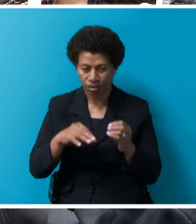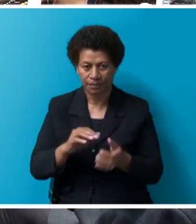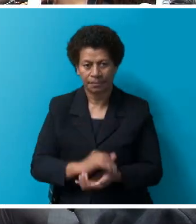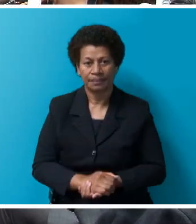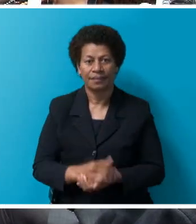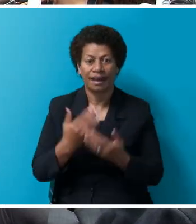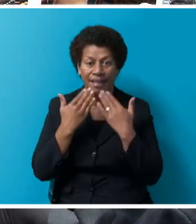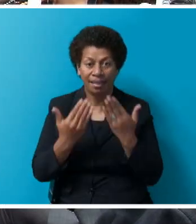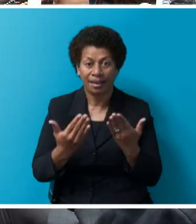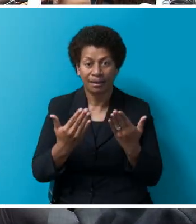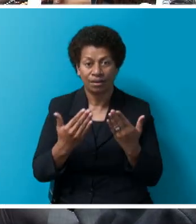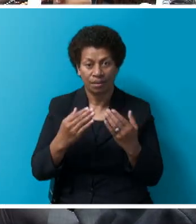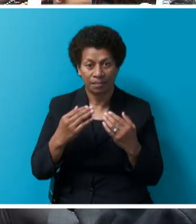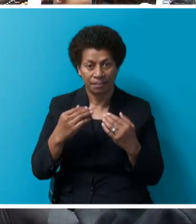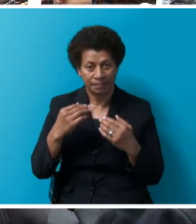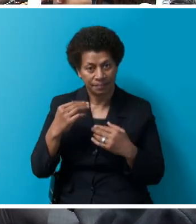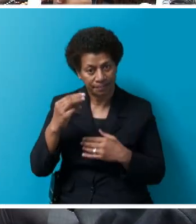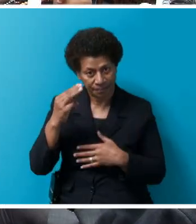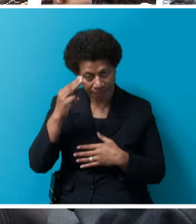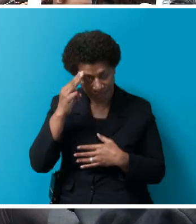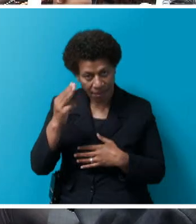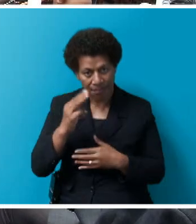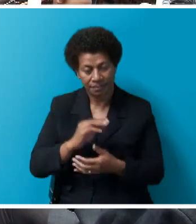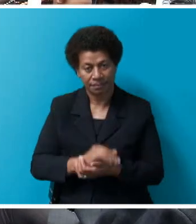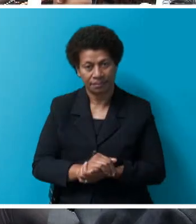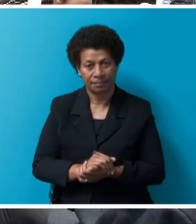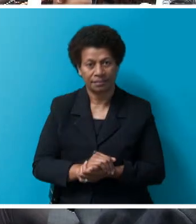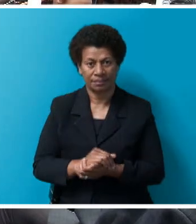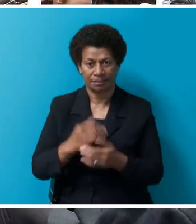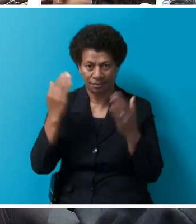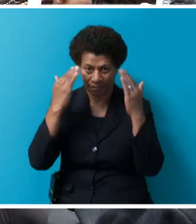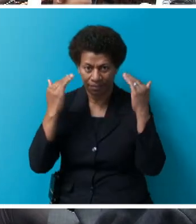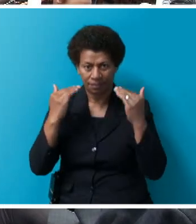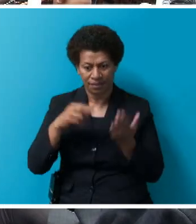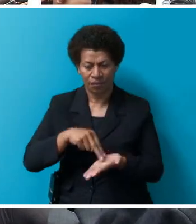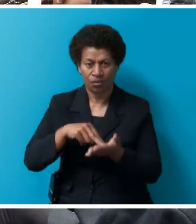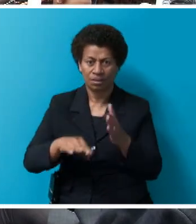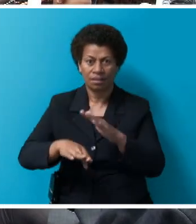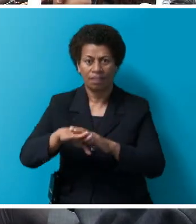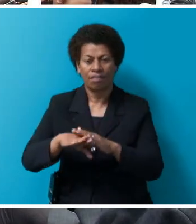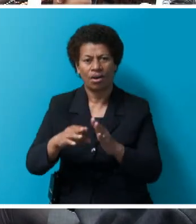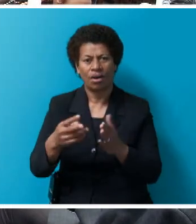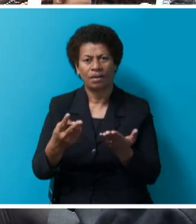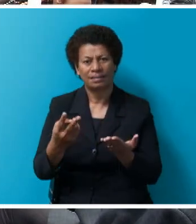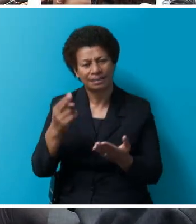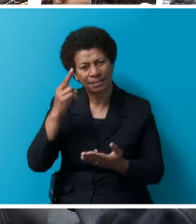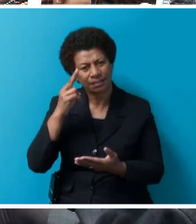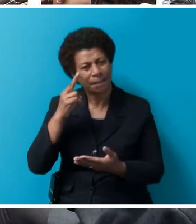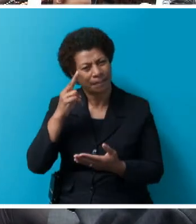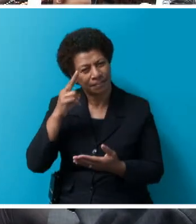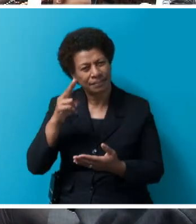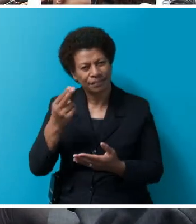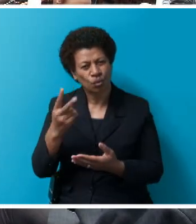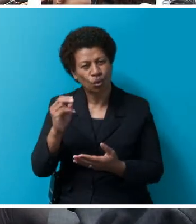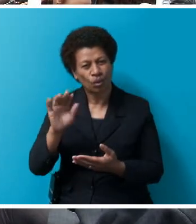Thank you, Madam Deputy Speaker. I rise in full support of the National Budget 2025-2026.